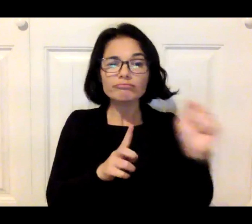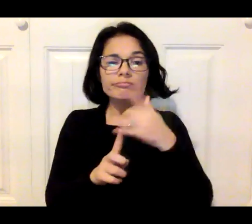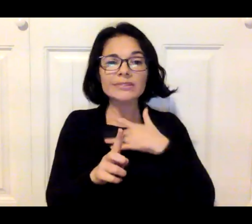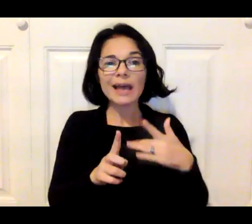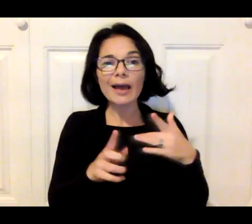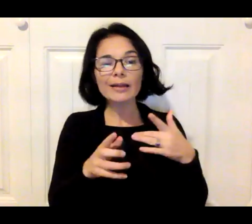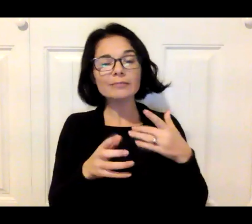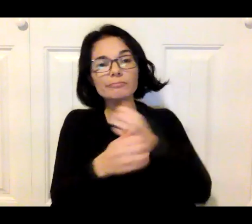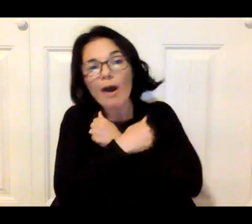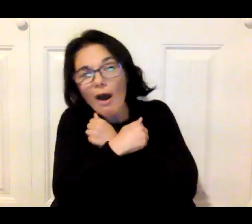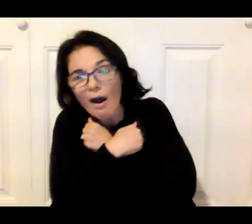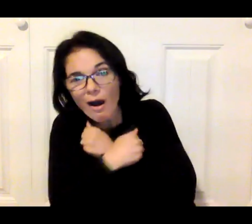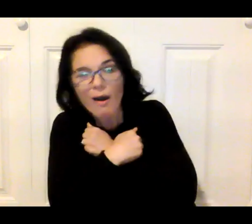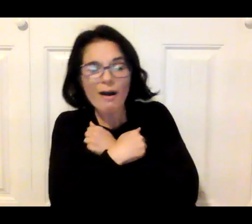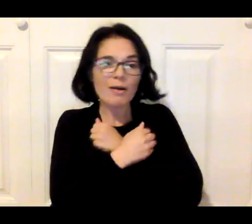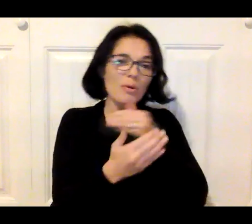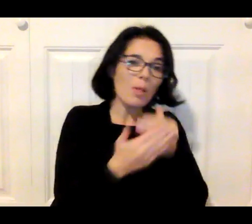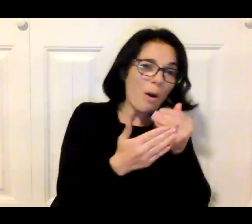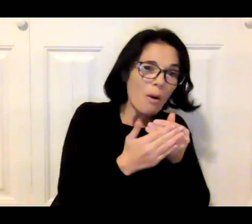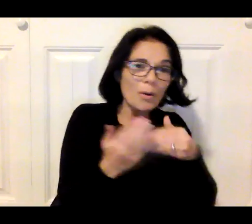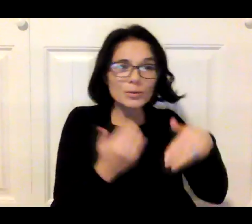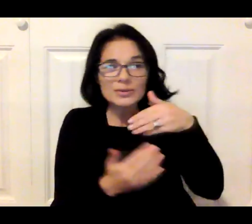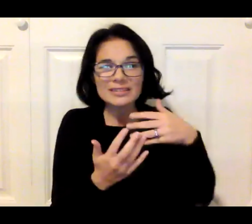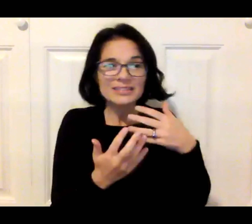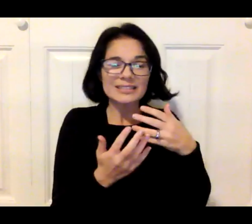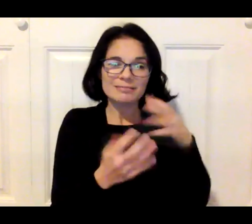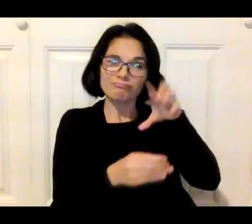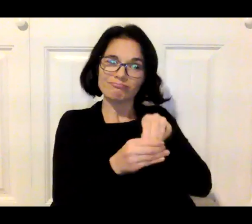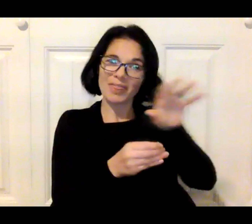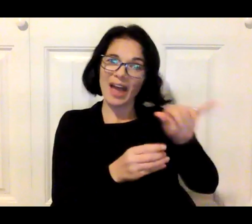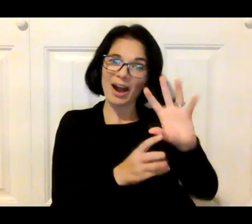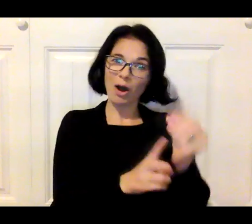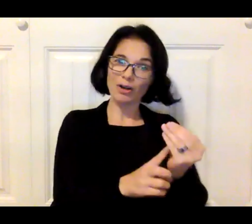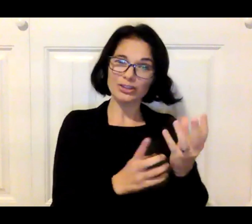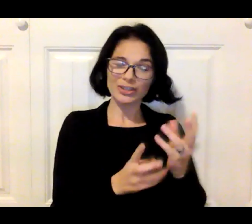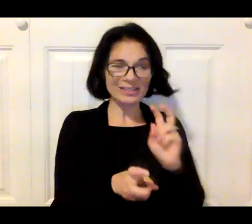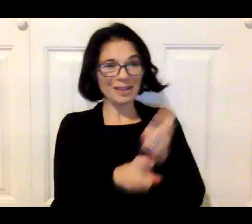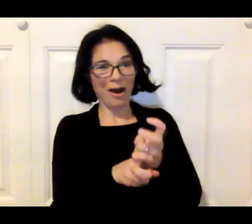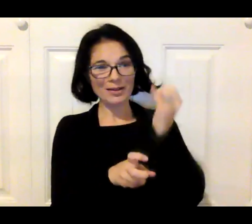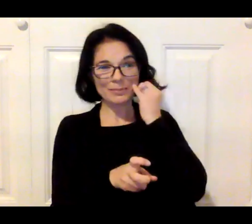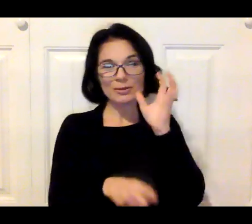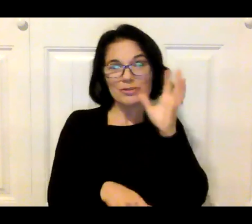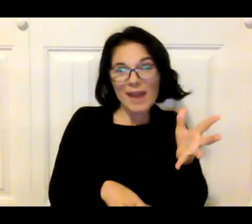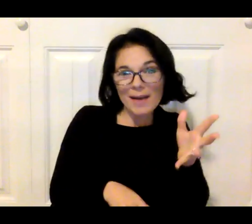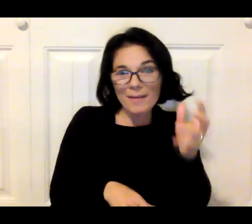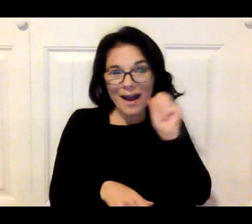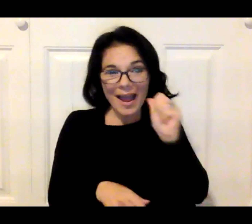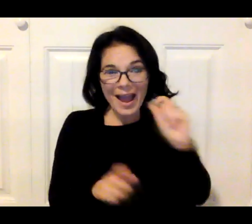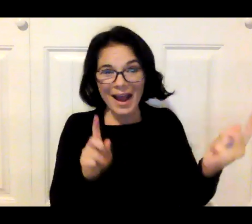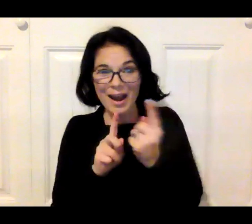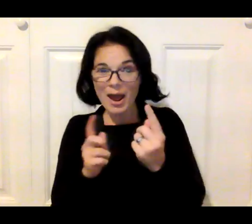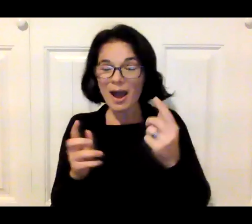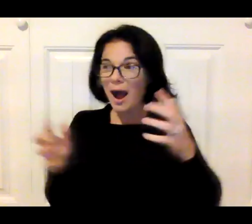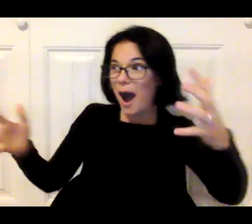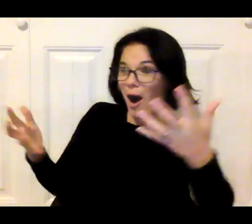it's part of the culture. So it's hard to kind of, when grandma or aunties like reaches out to give you a hug, it's going to be hard to